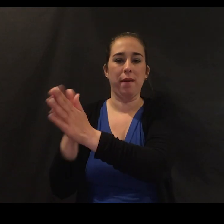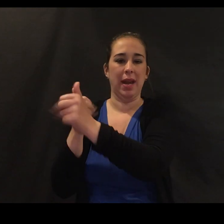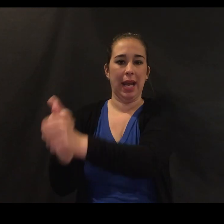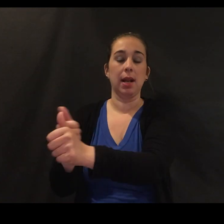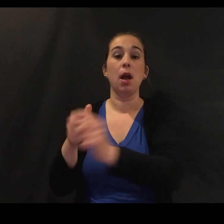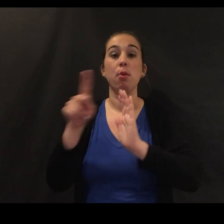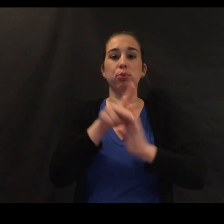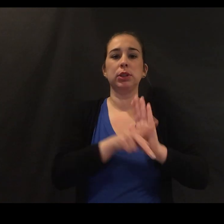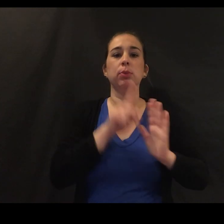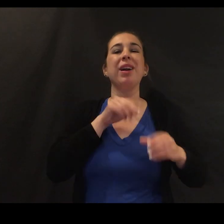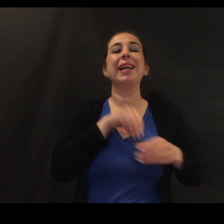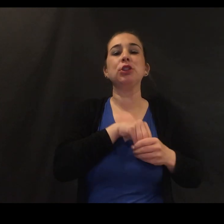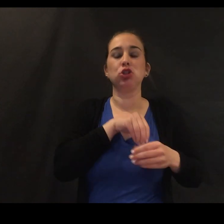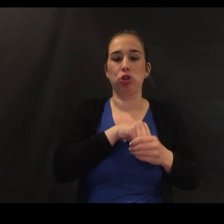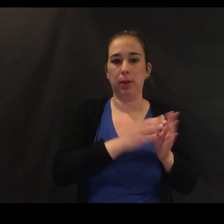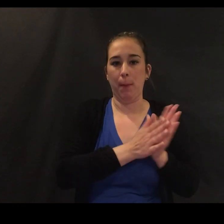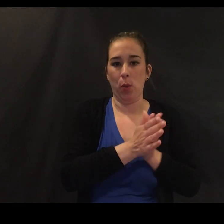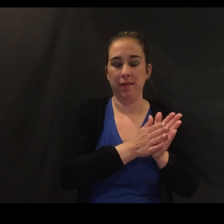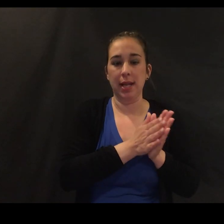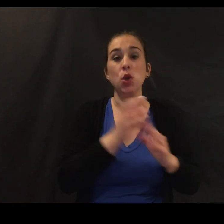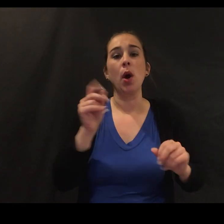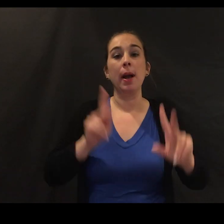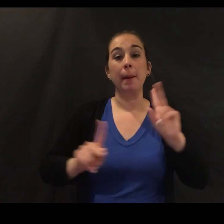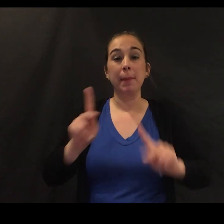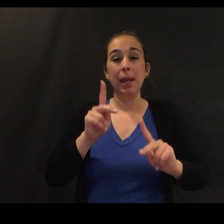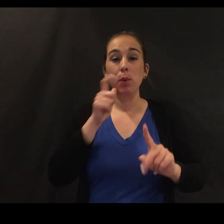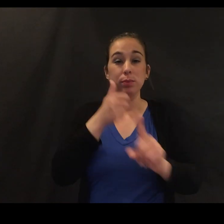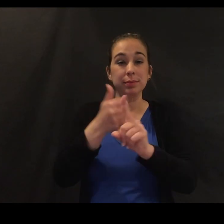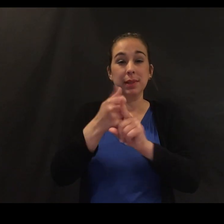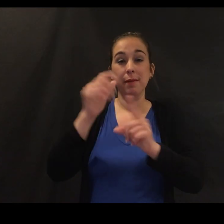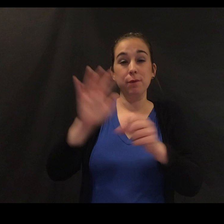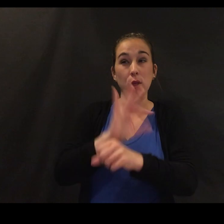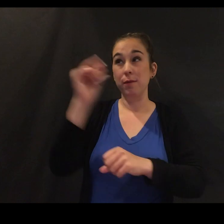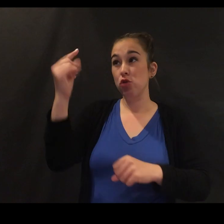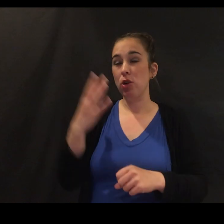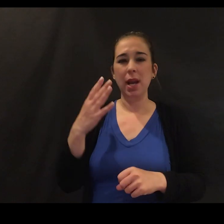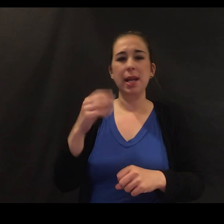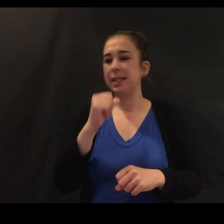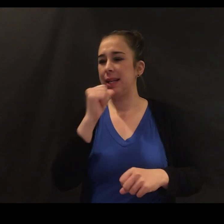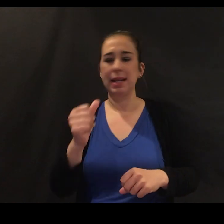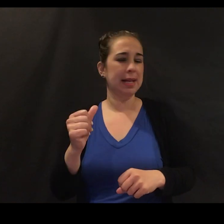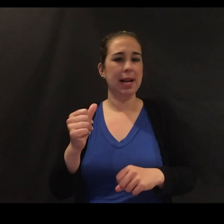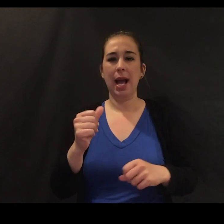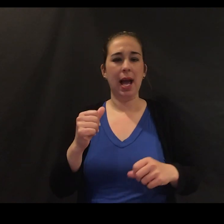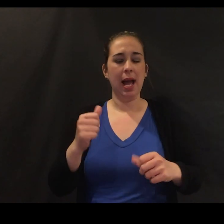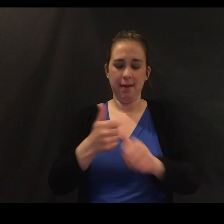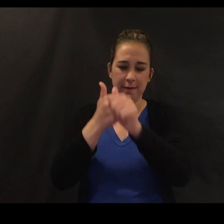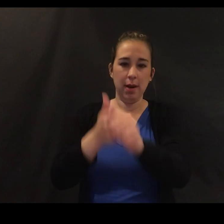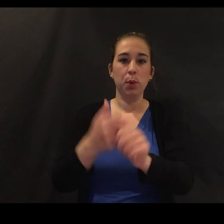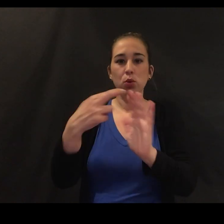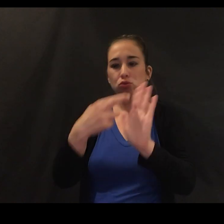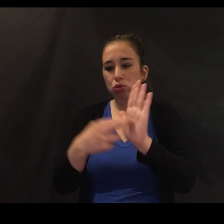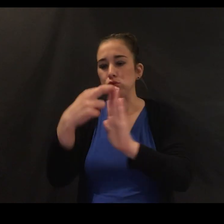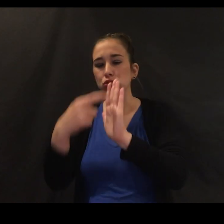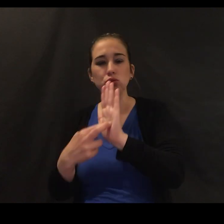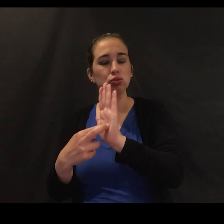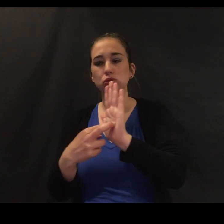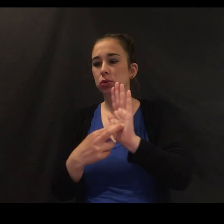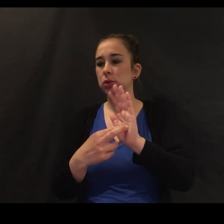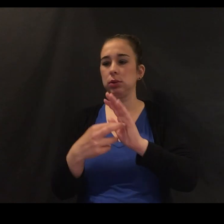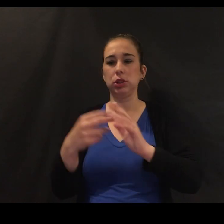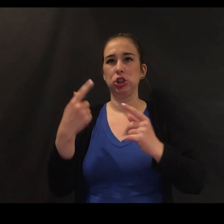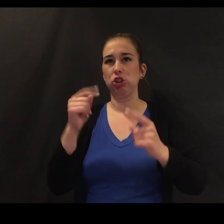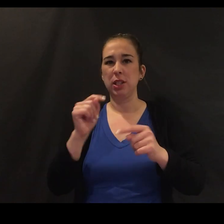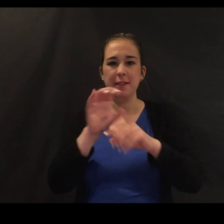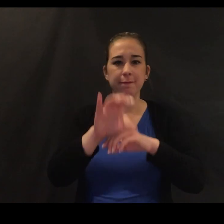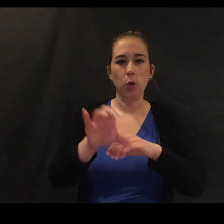internally. And people who are gracious learn how to, they're not walking around living by rules only and enforcing rules on everybody.